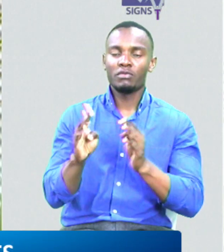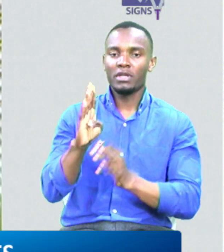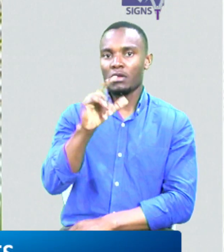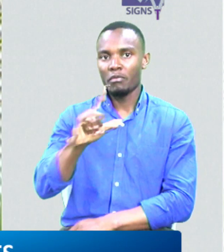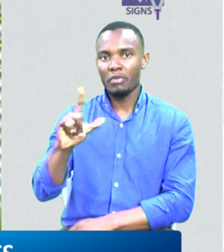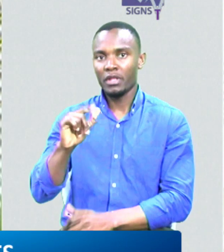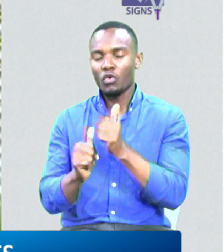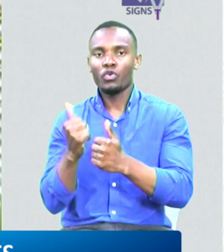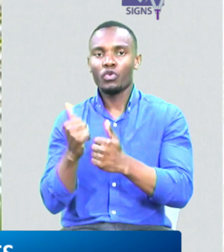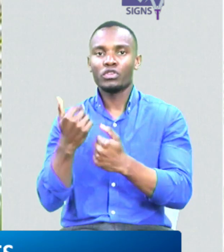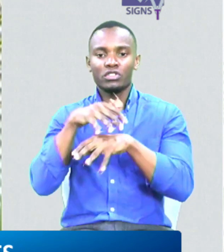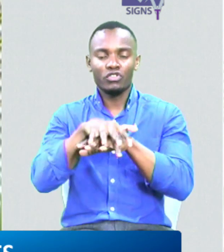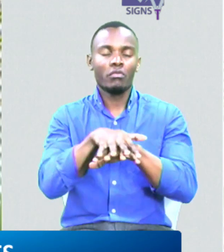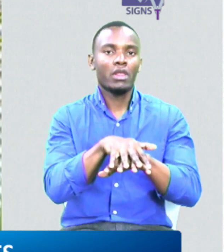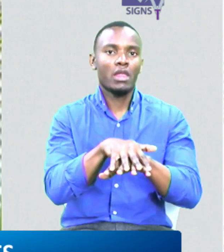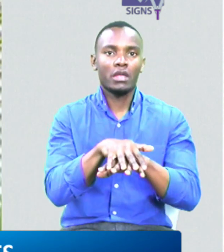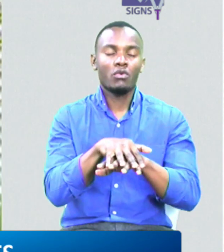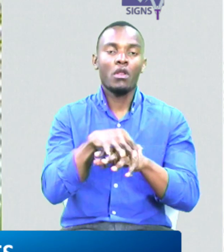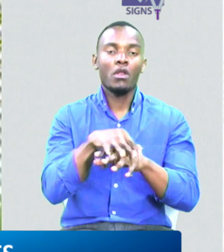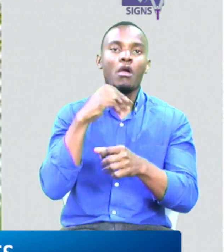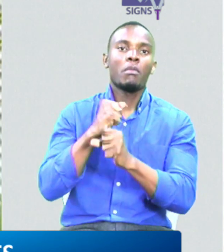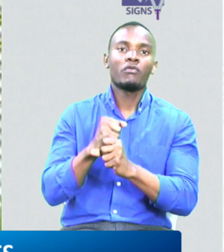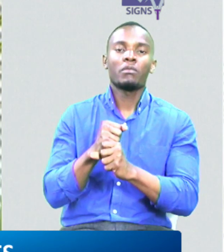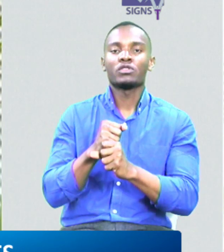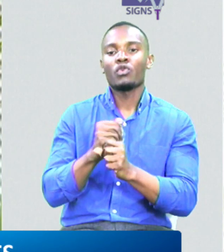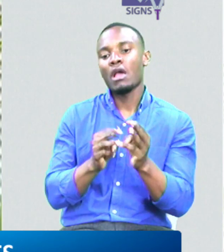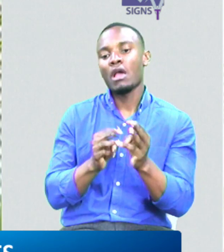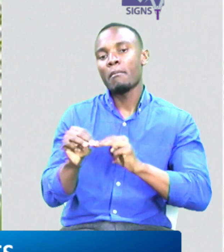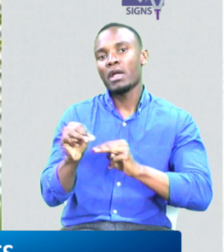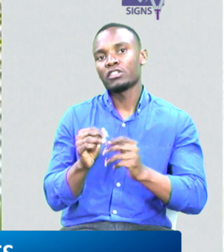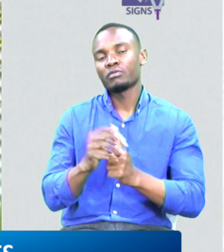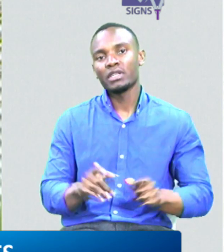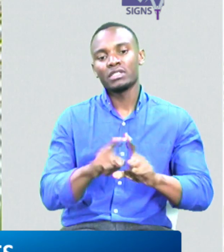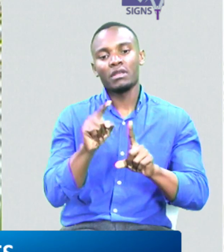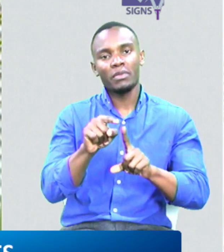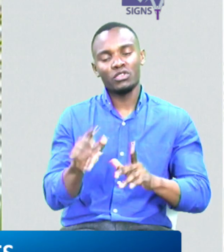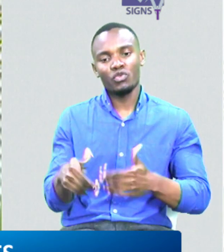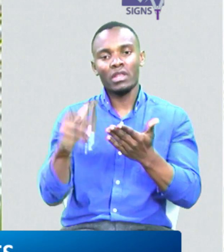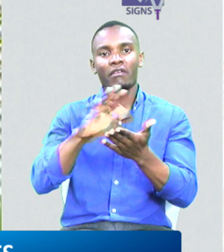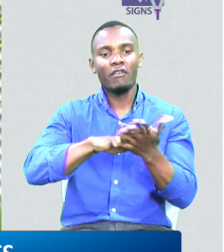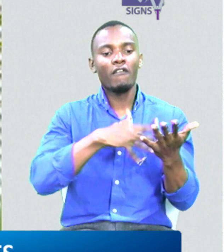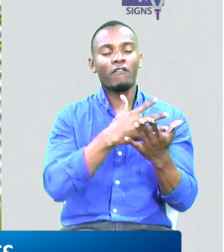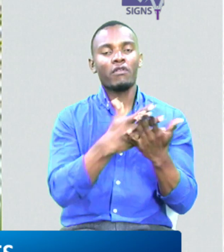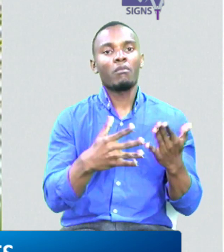sure that they do not misappropriate Kenyans' resources. Watch.